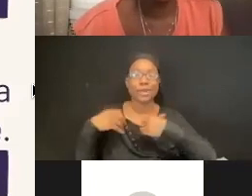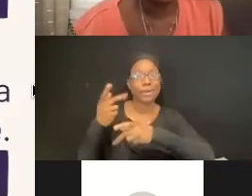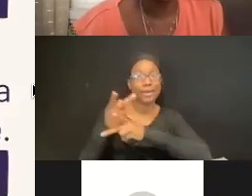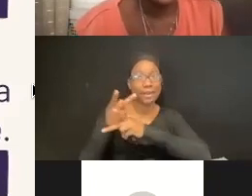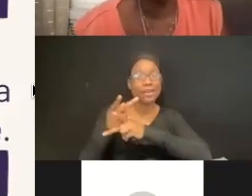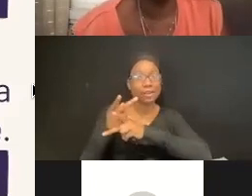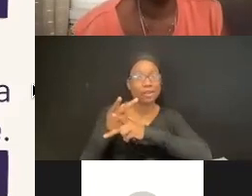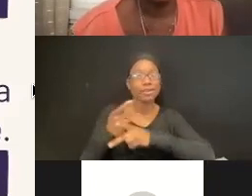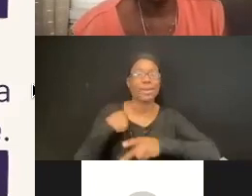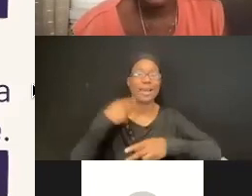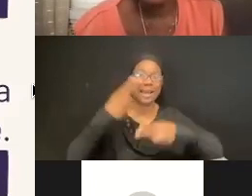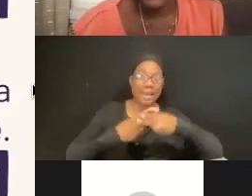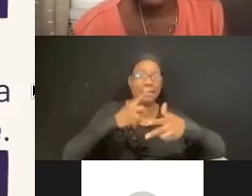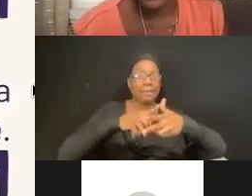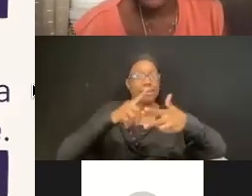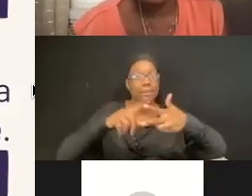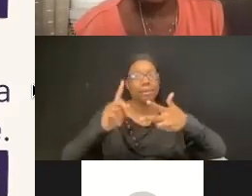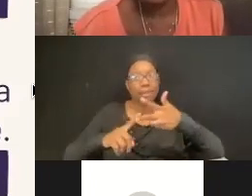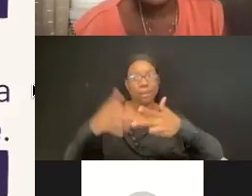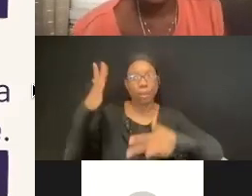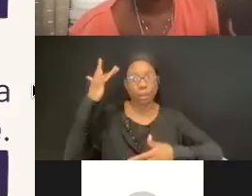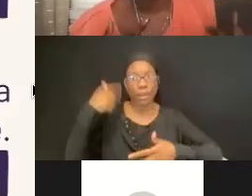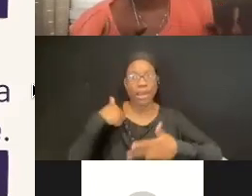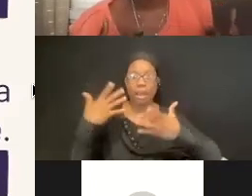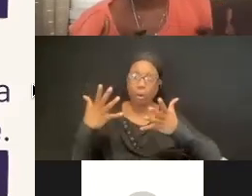3 women to kind of talk about,